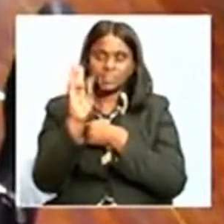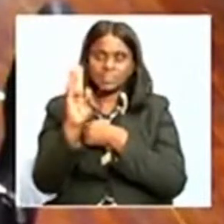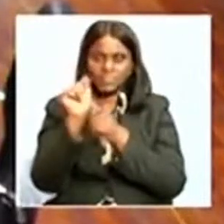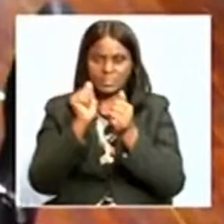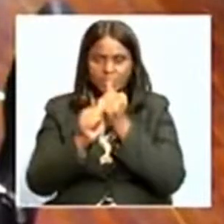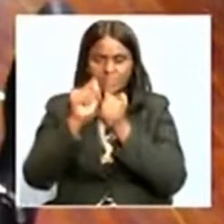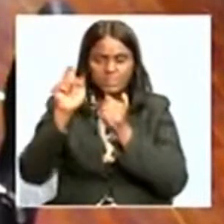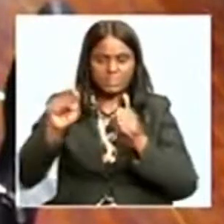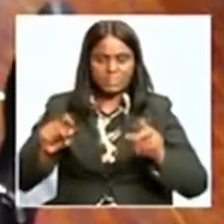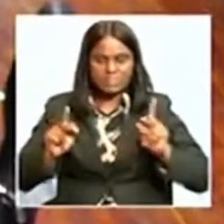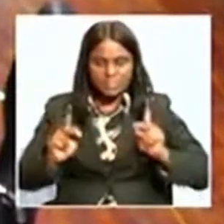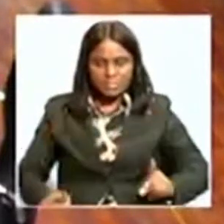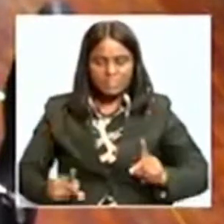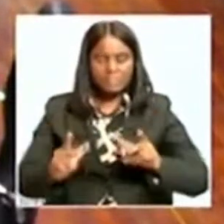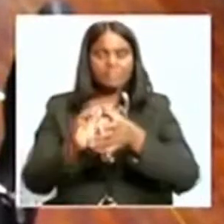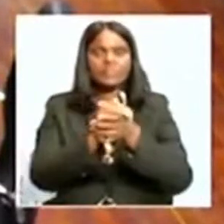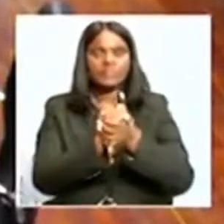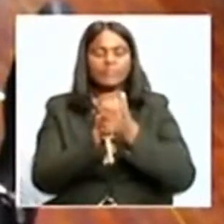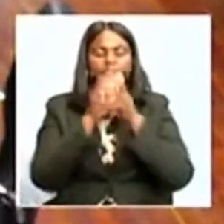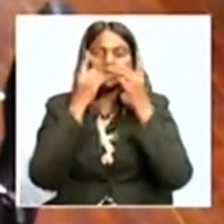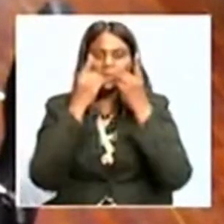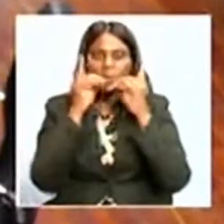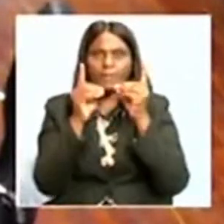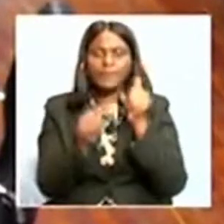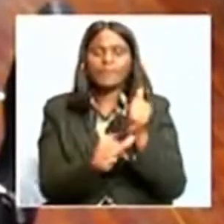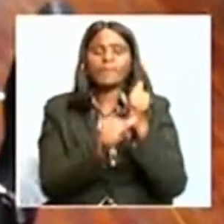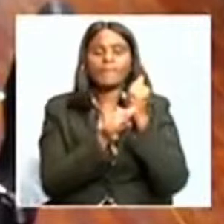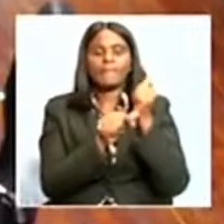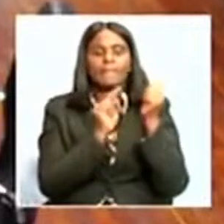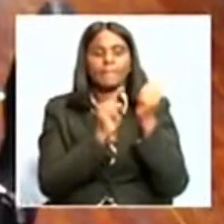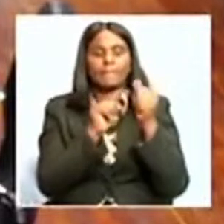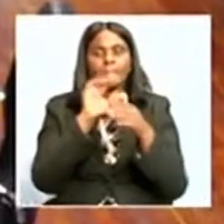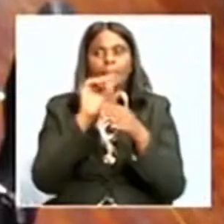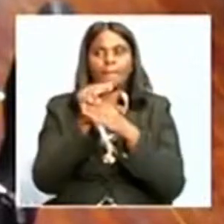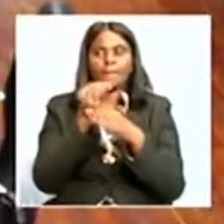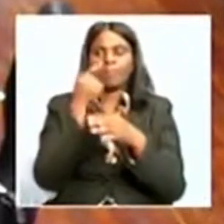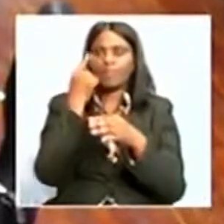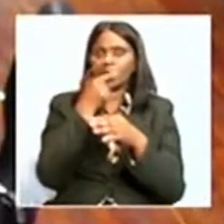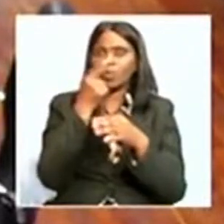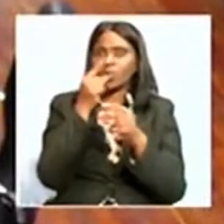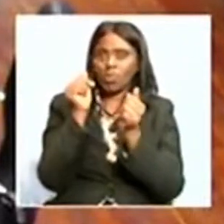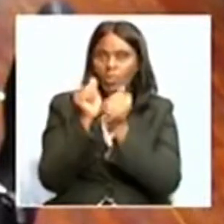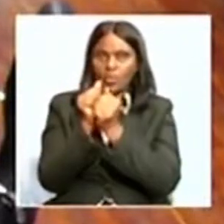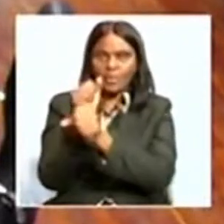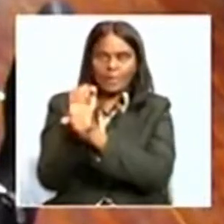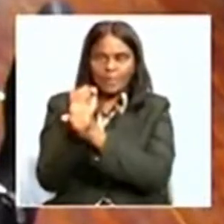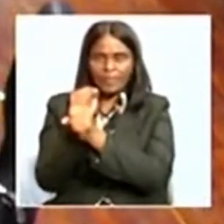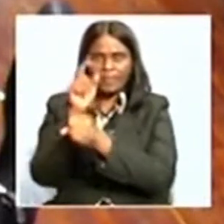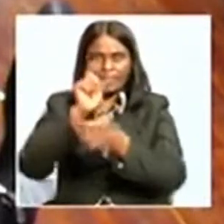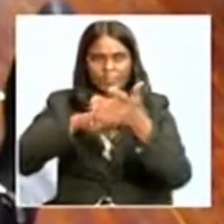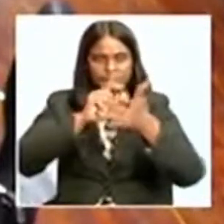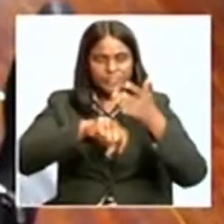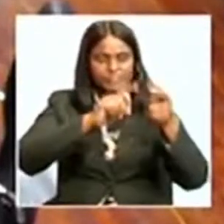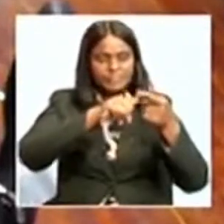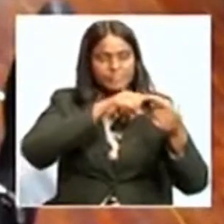requires a person of partnership declared to be an agent or who withholds